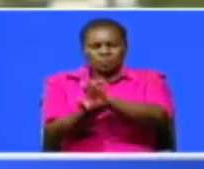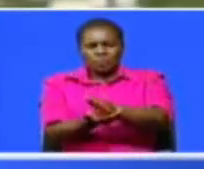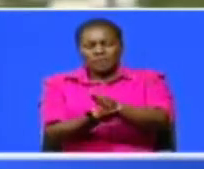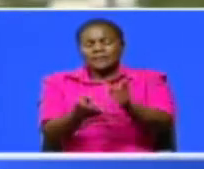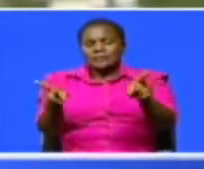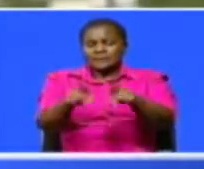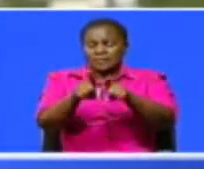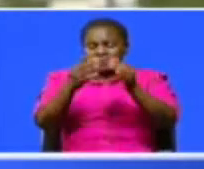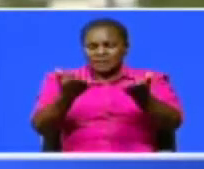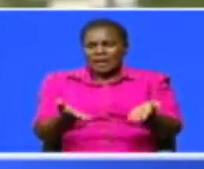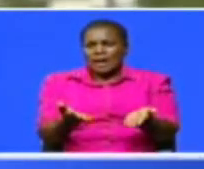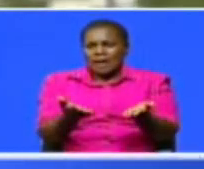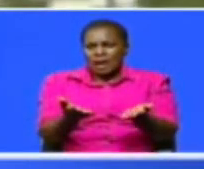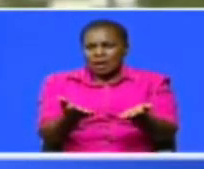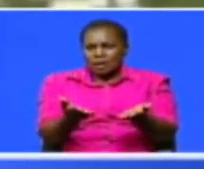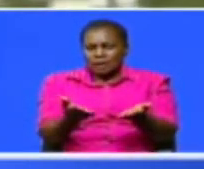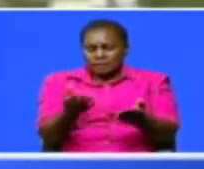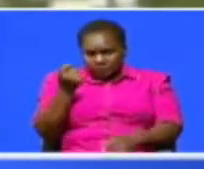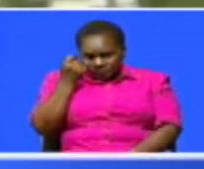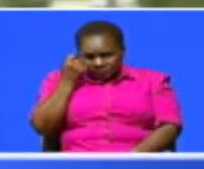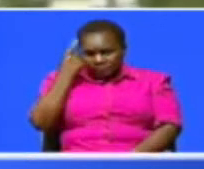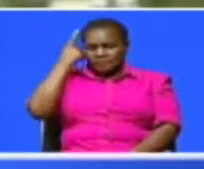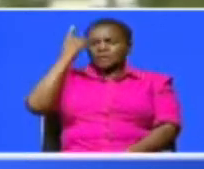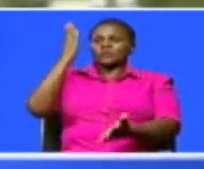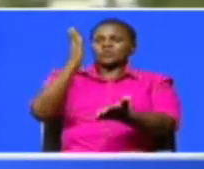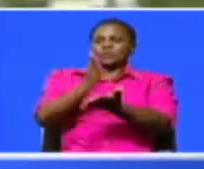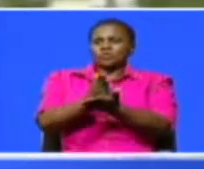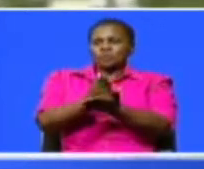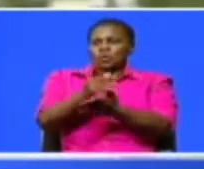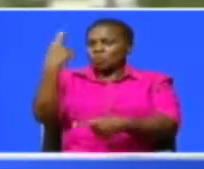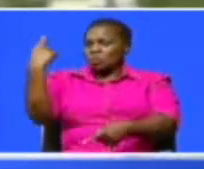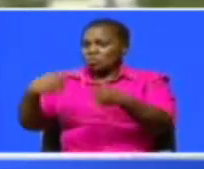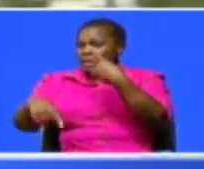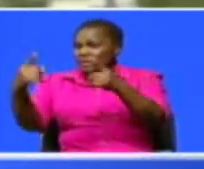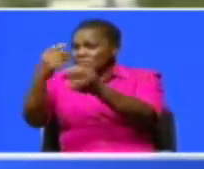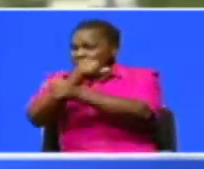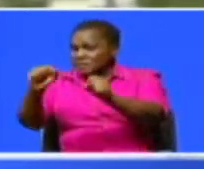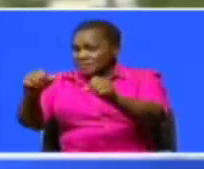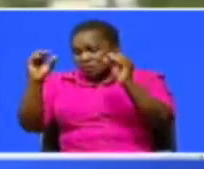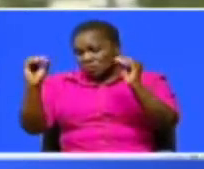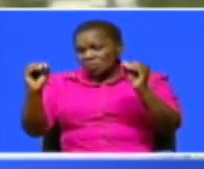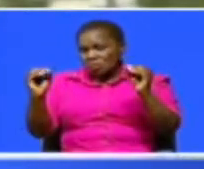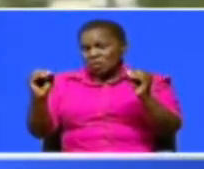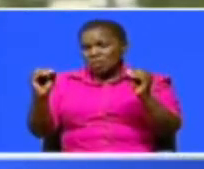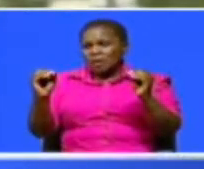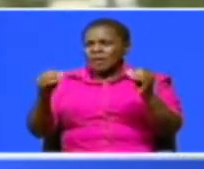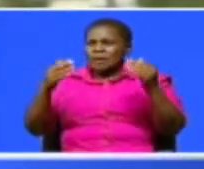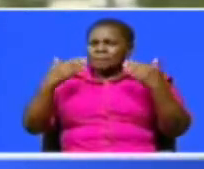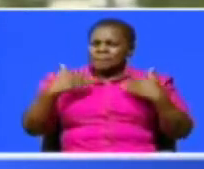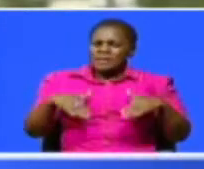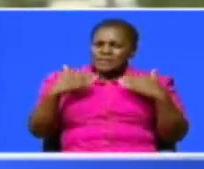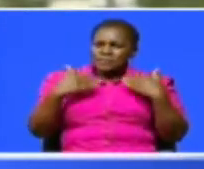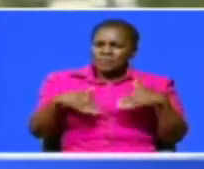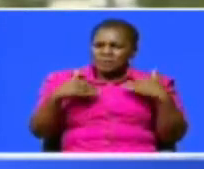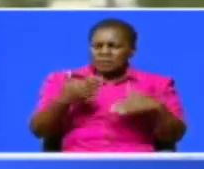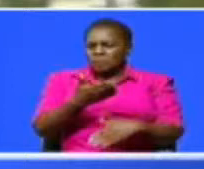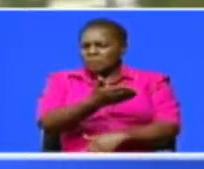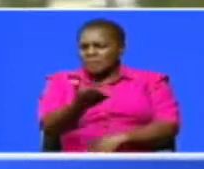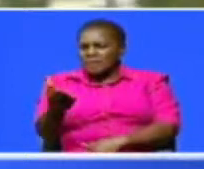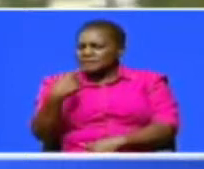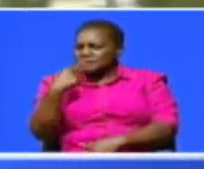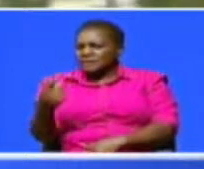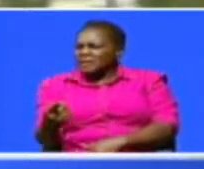already come to the reality that he's not going to be the president. Because if you have people as they have been